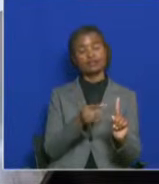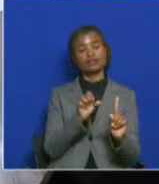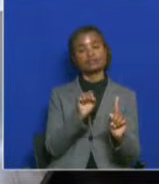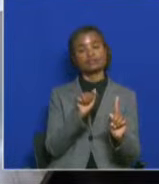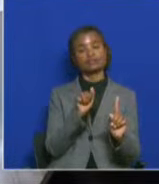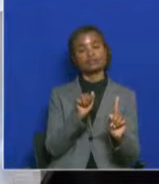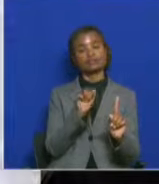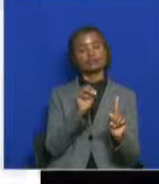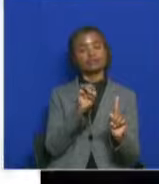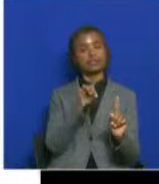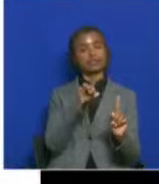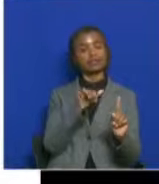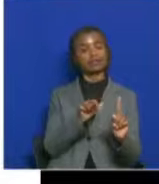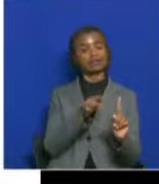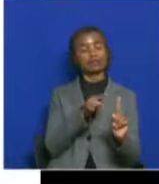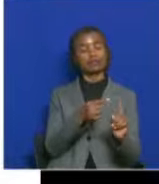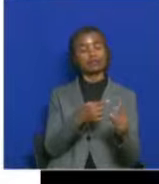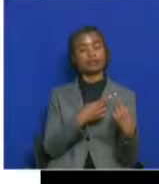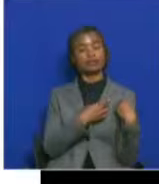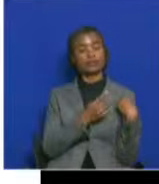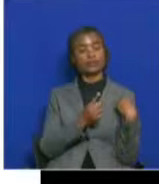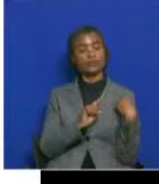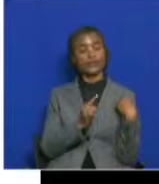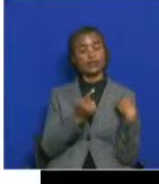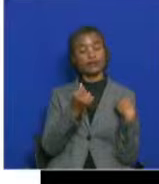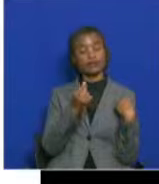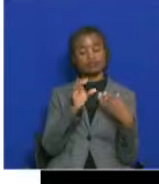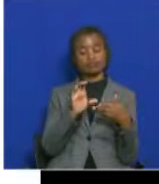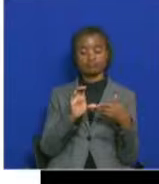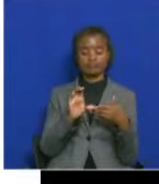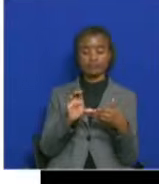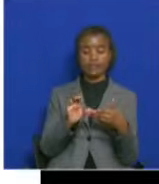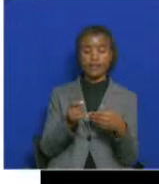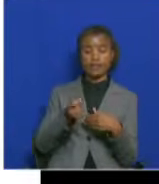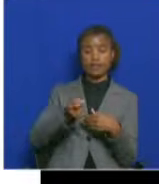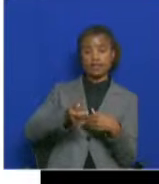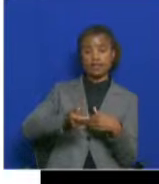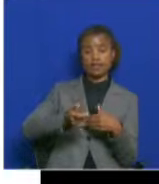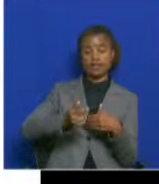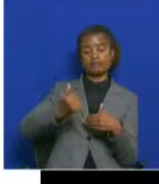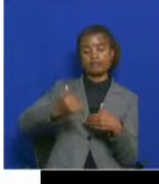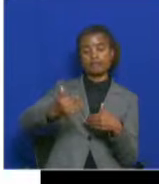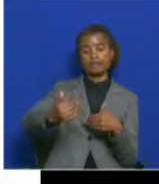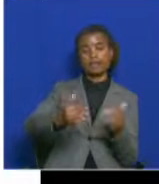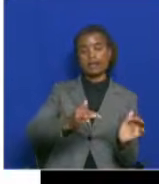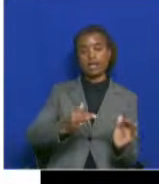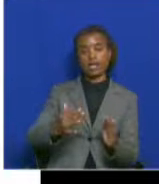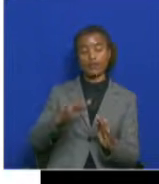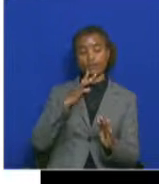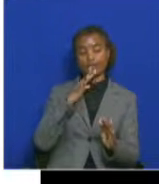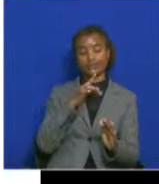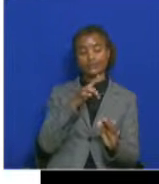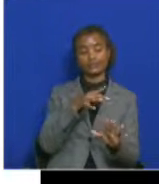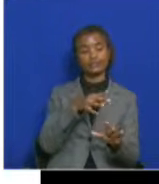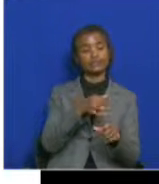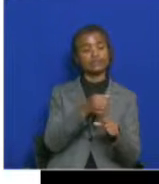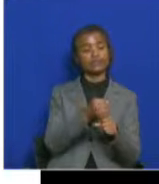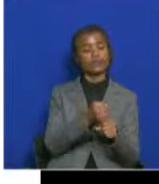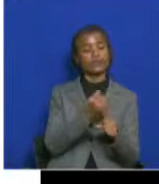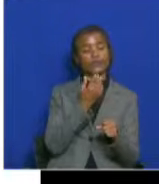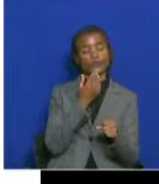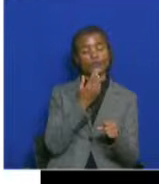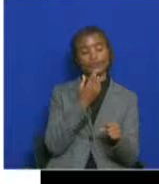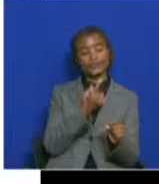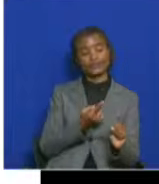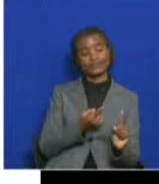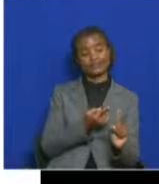any specific payroll introduced and secured by SMARDA, which has achieved full implementation, it being